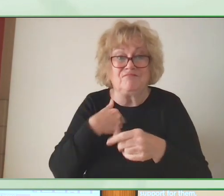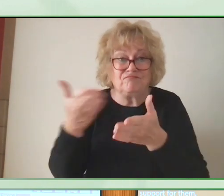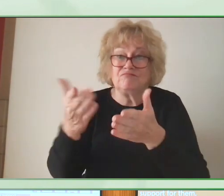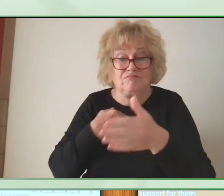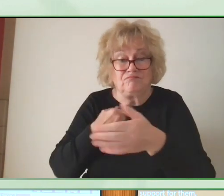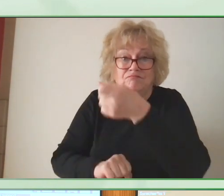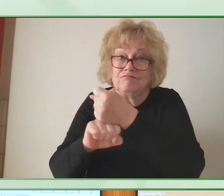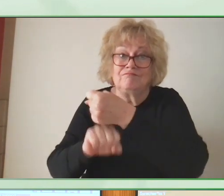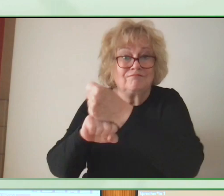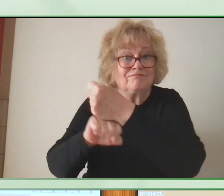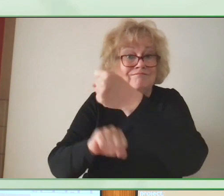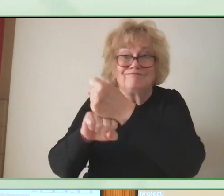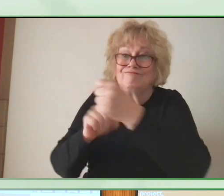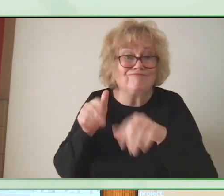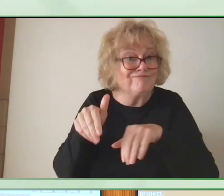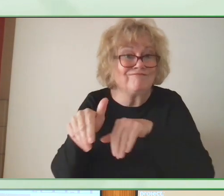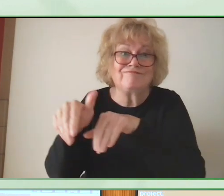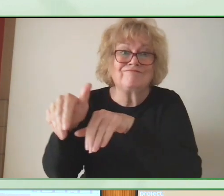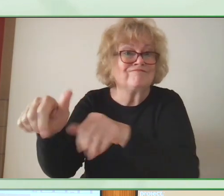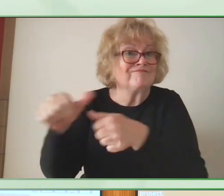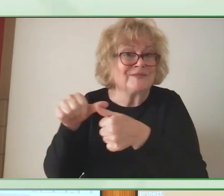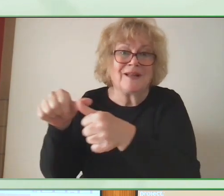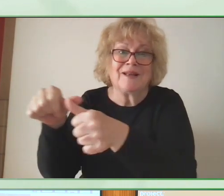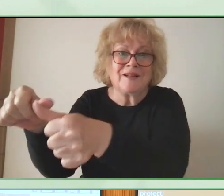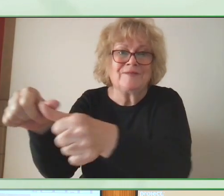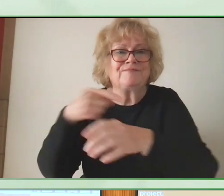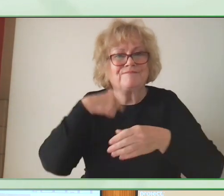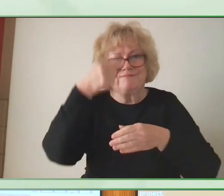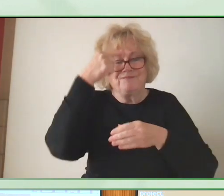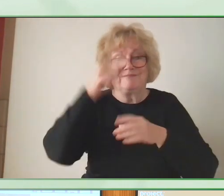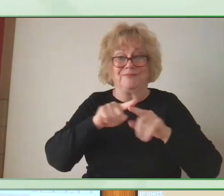And the impact of our project was economically, so